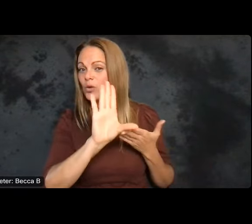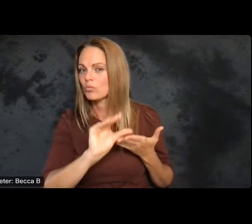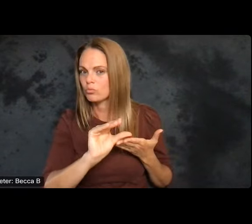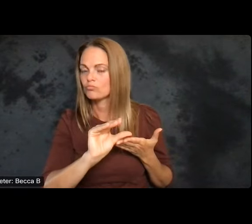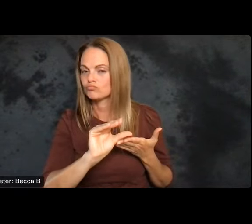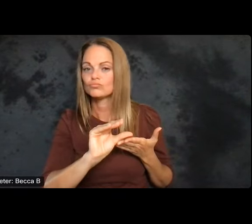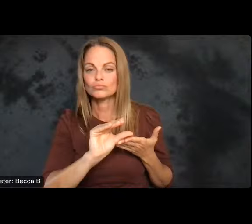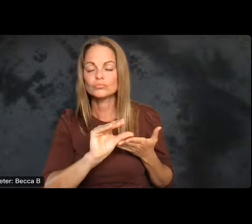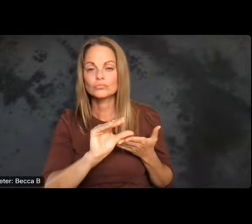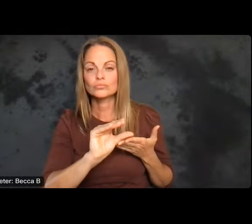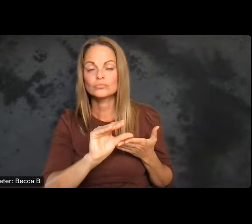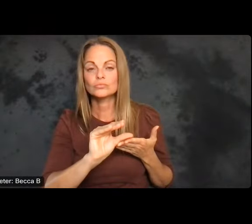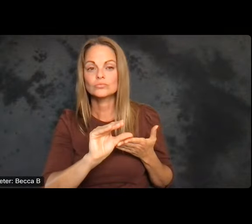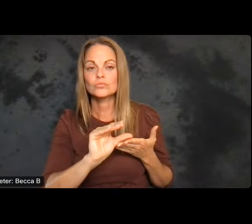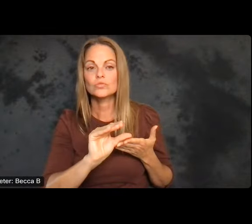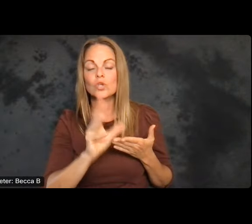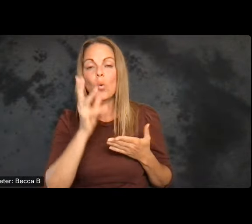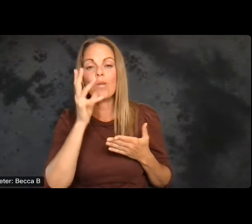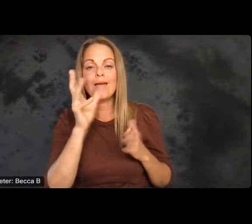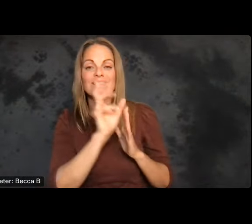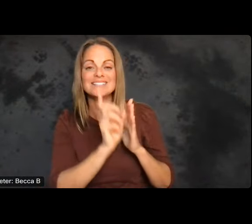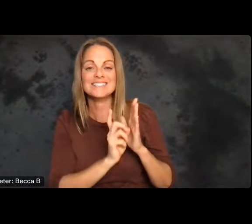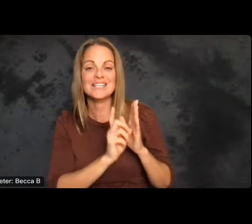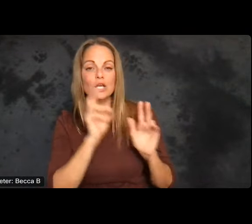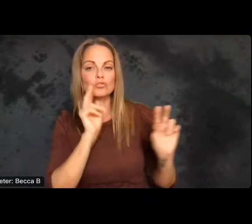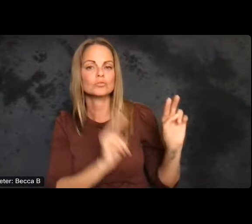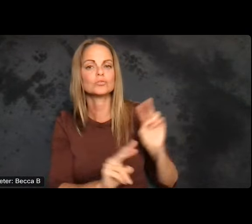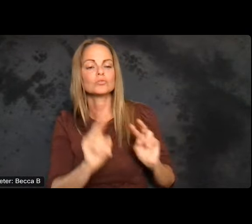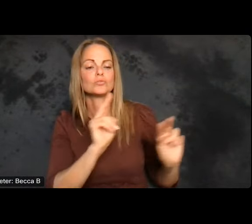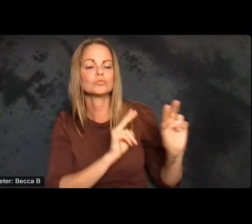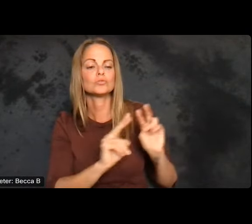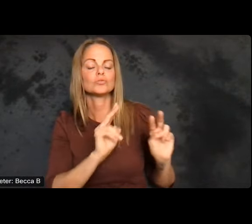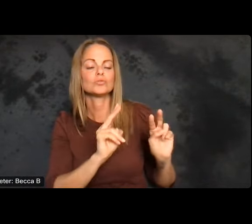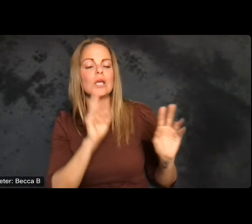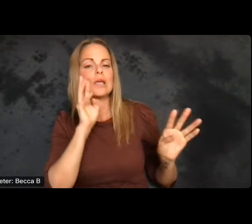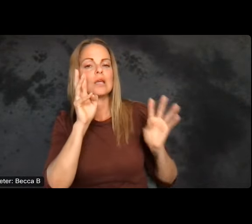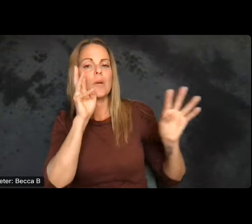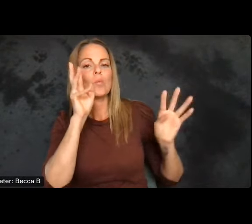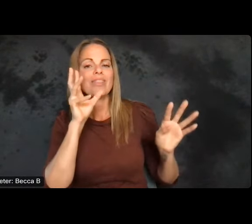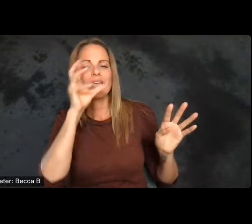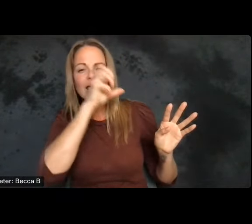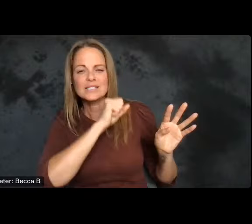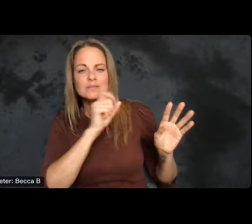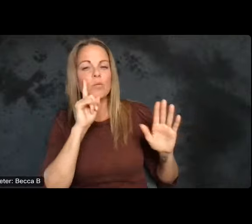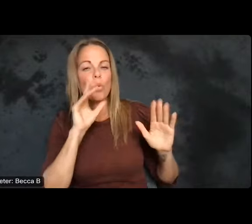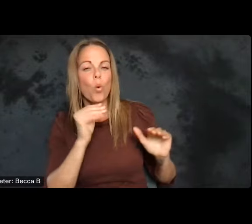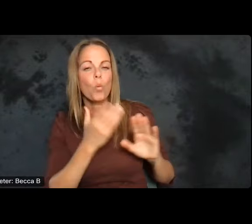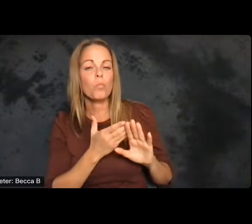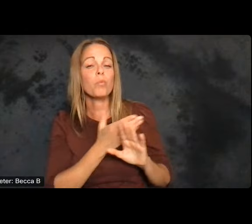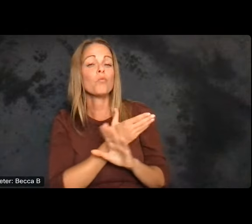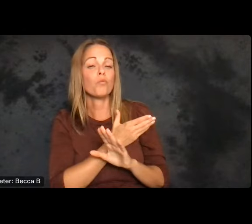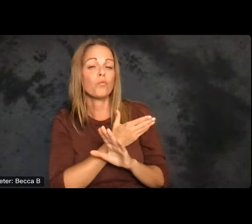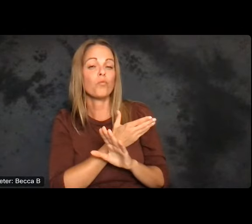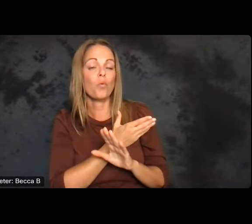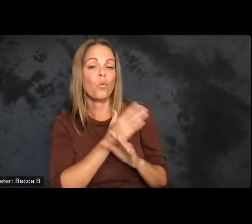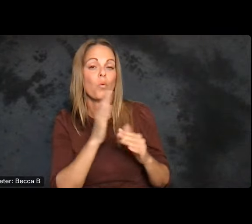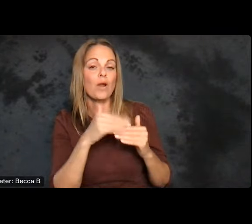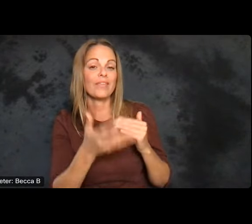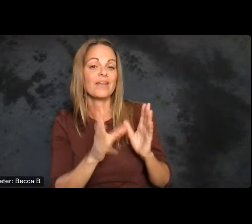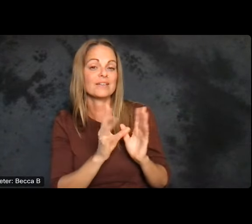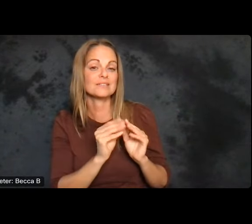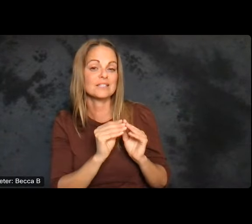what we are having our designers look at and produce an estimate, and we hope to have that number prior to the beginning of session in